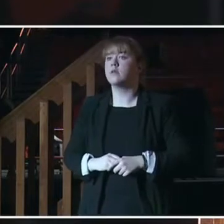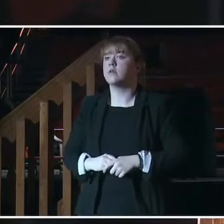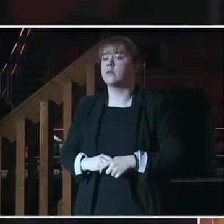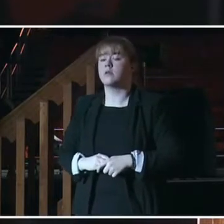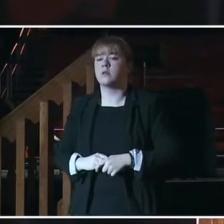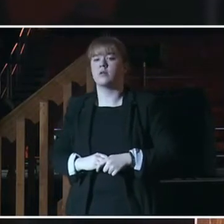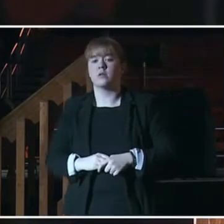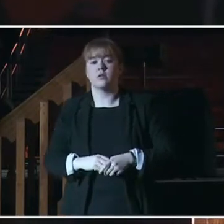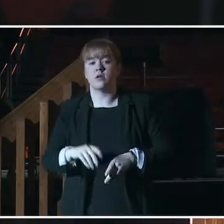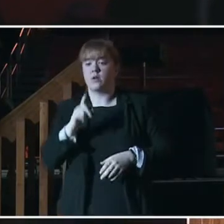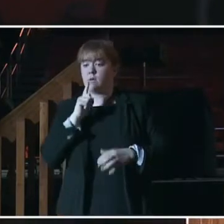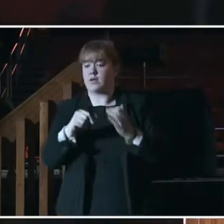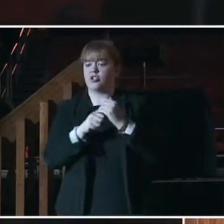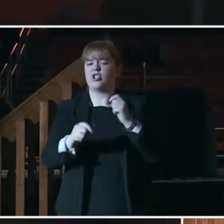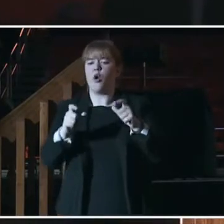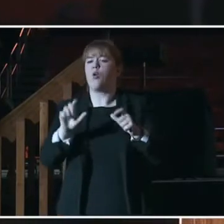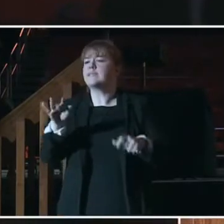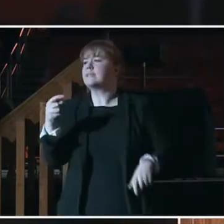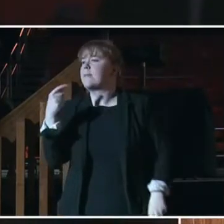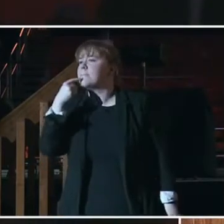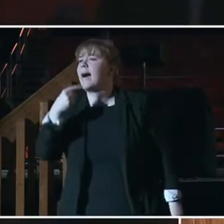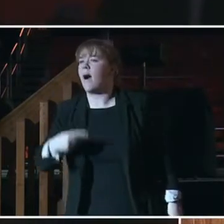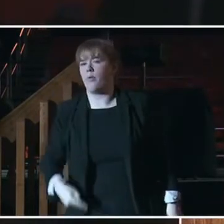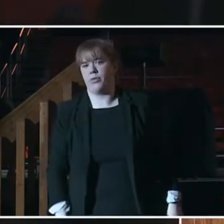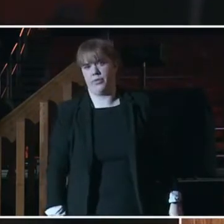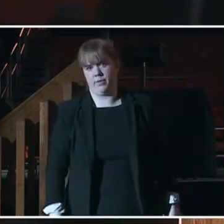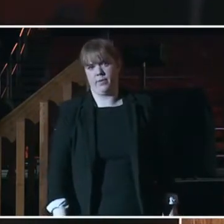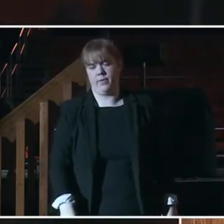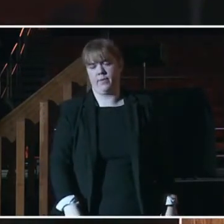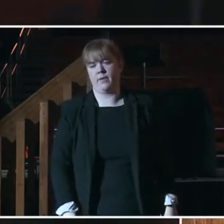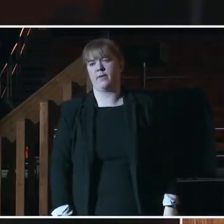The real shithole is his mouth.